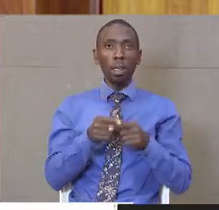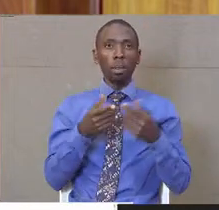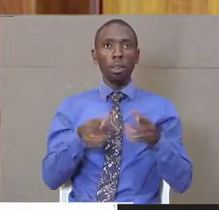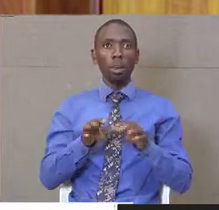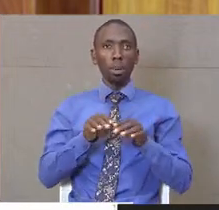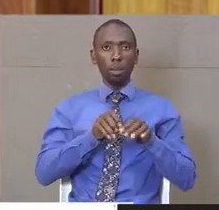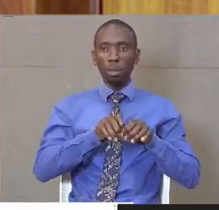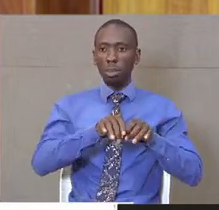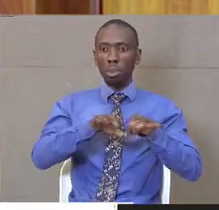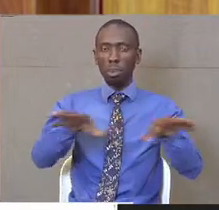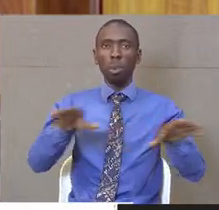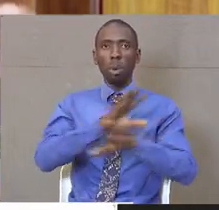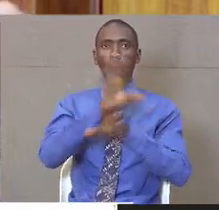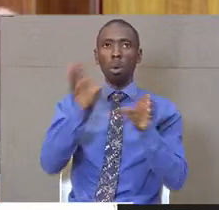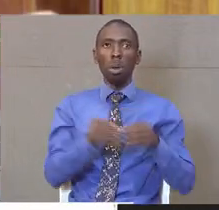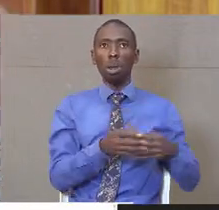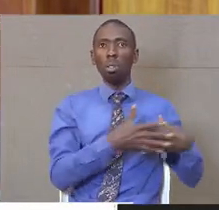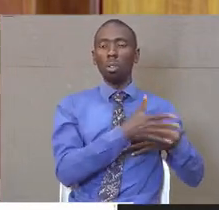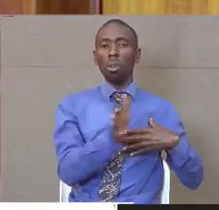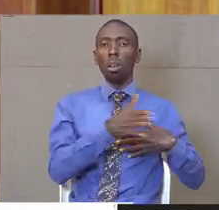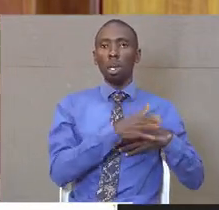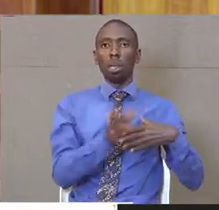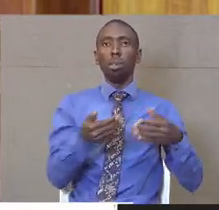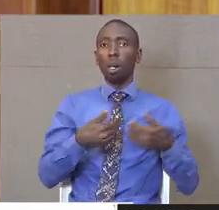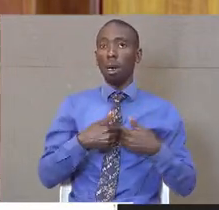all the drawers that we have in those